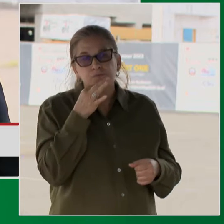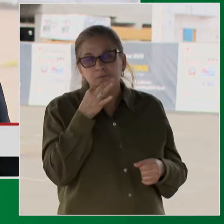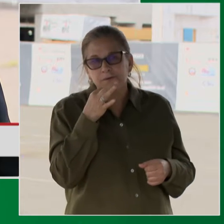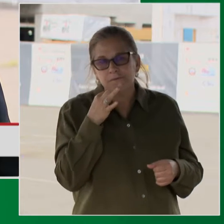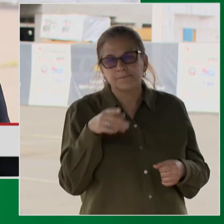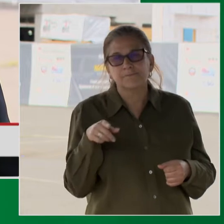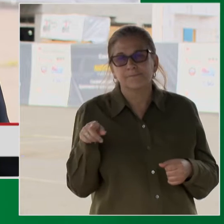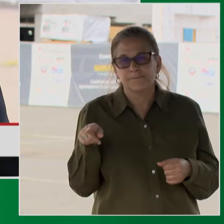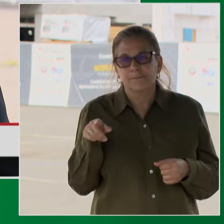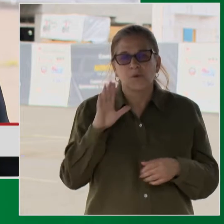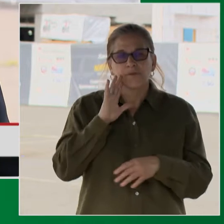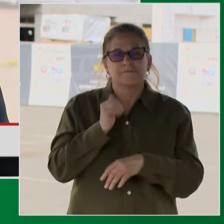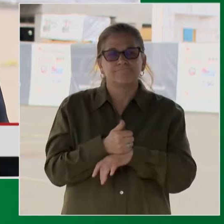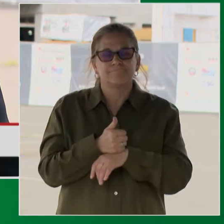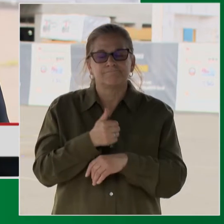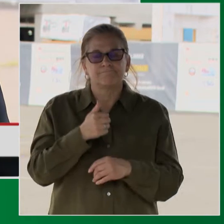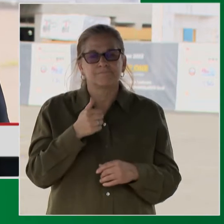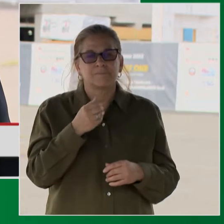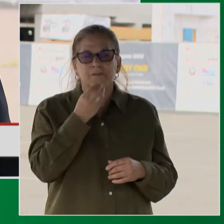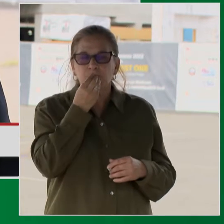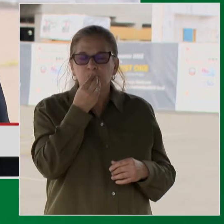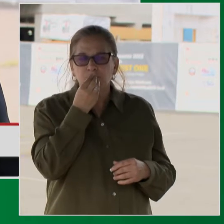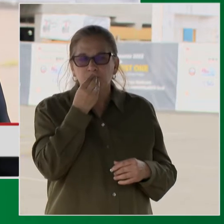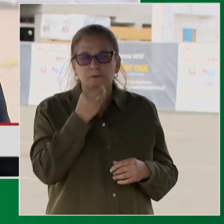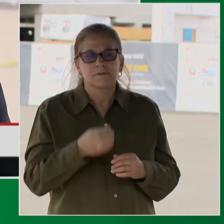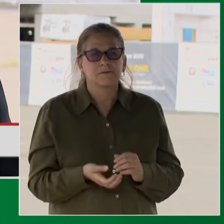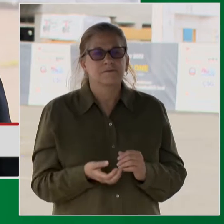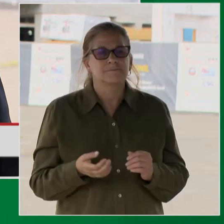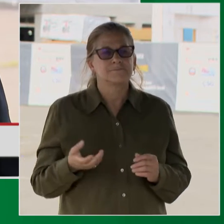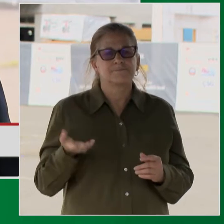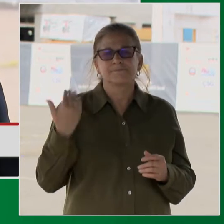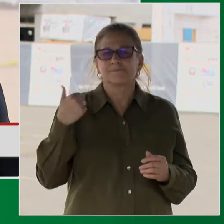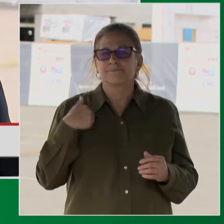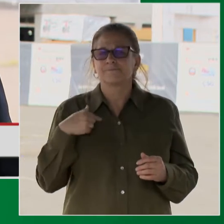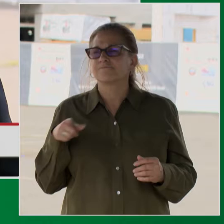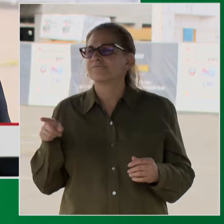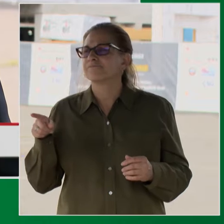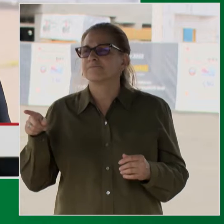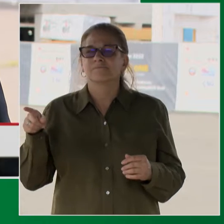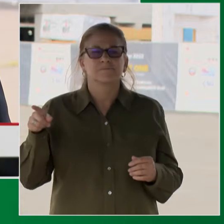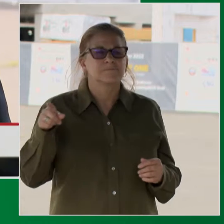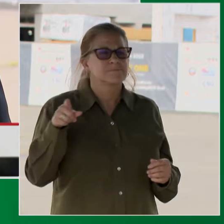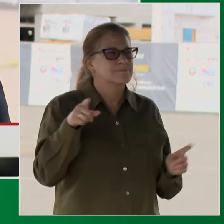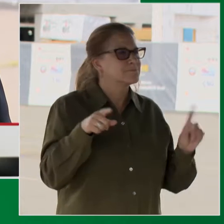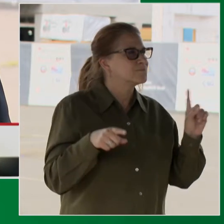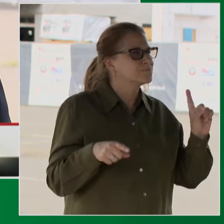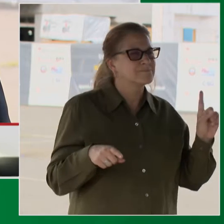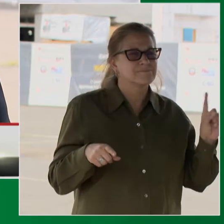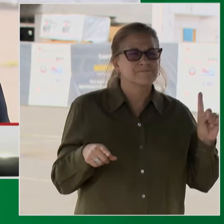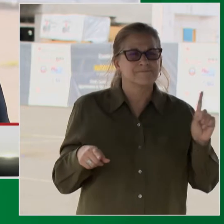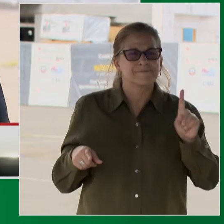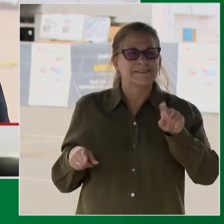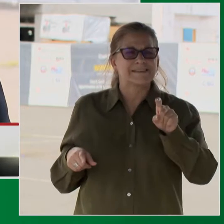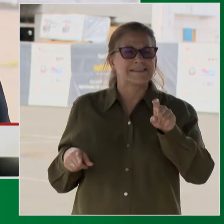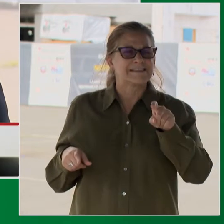we selected Bruce Monroe to be the build first site for the Park Morton project. And we